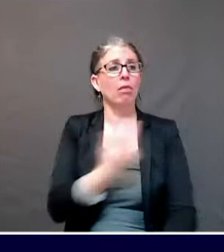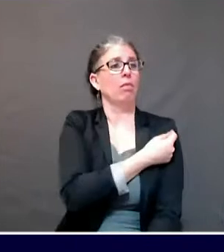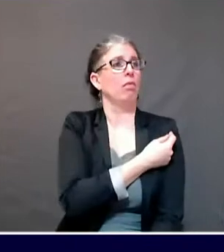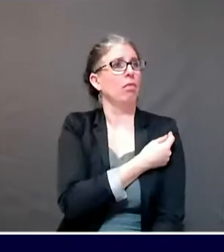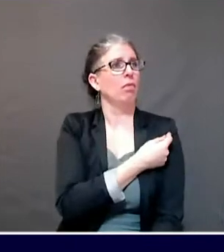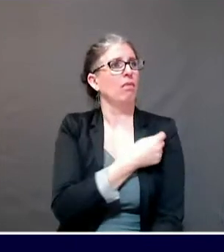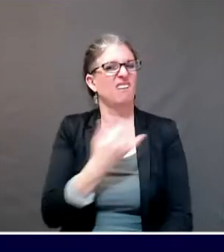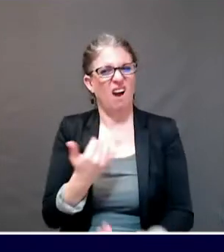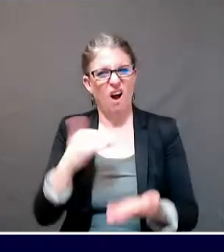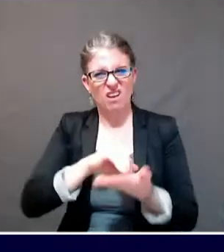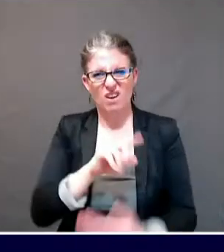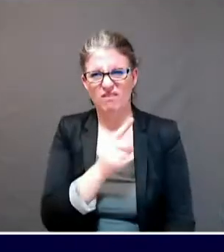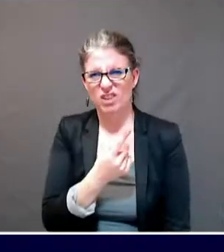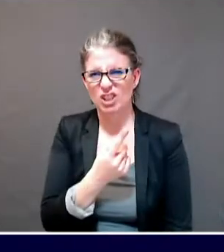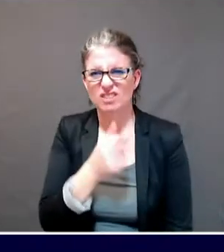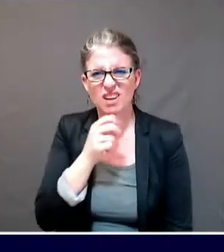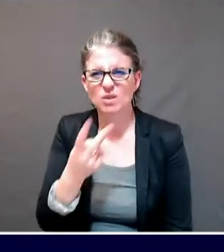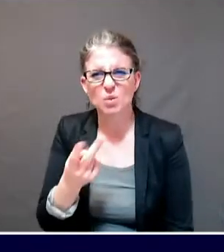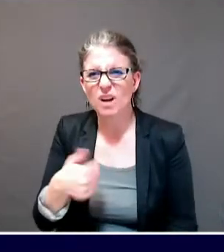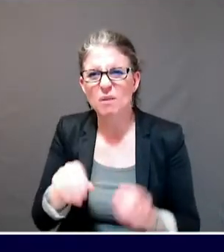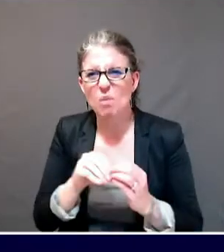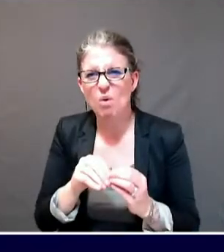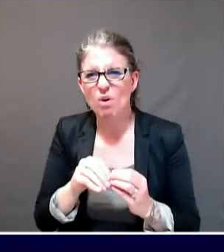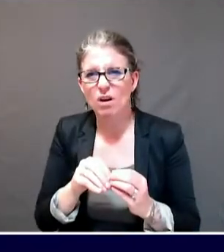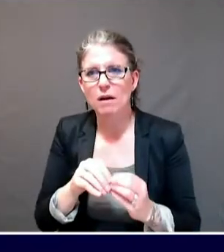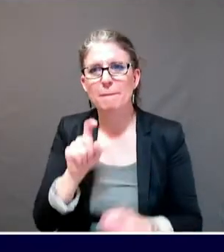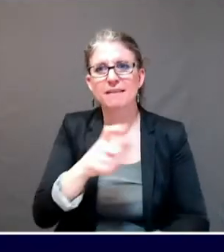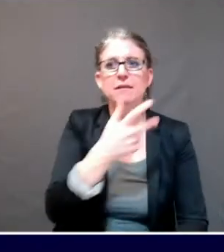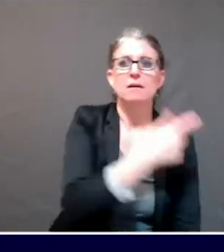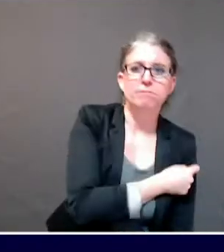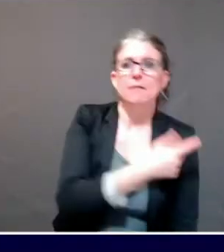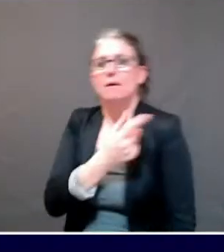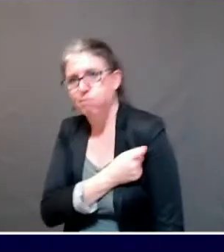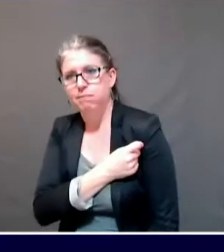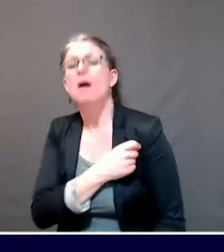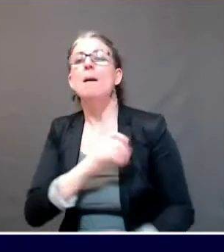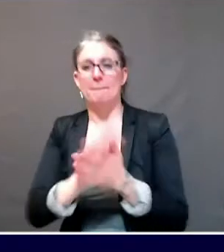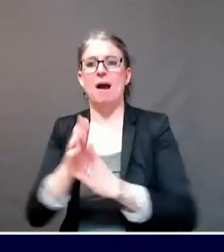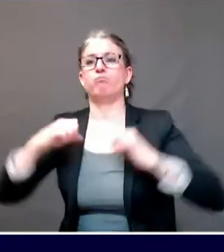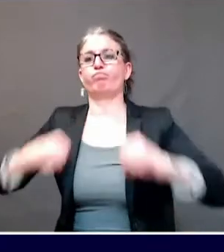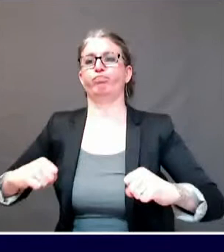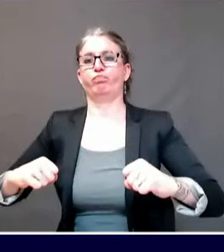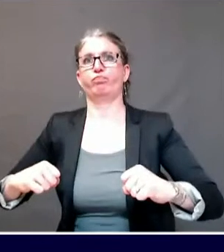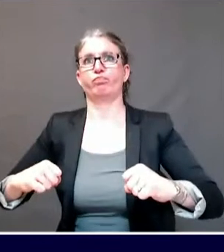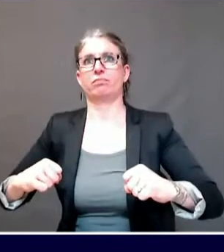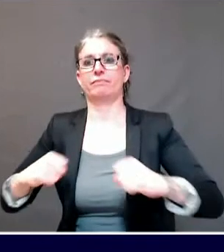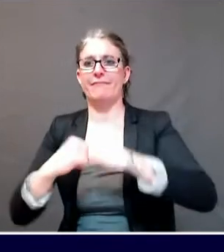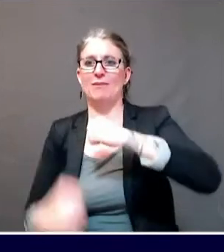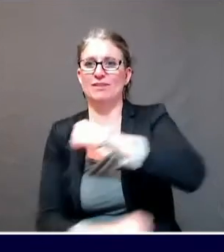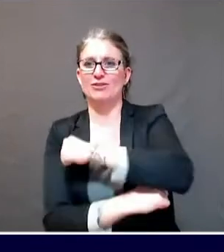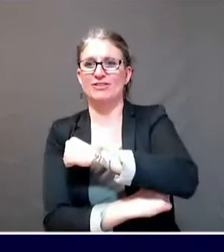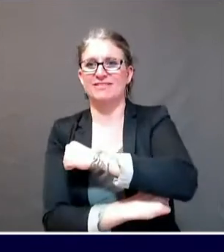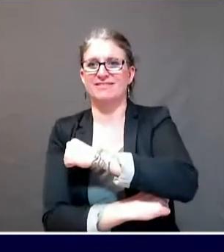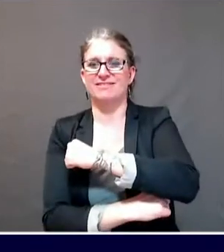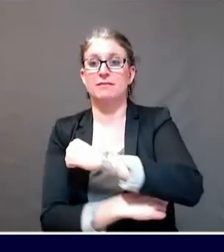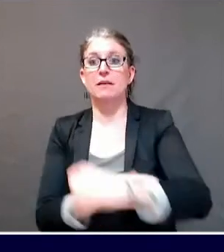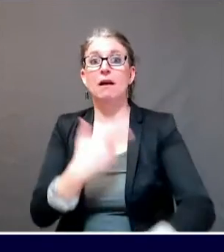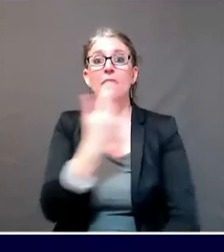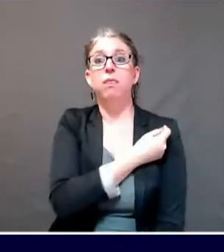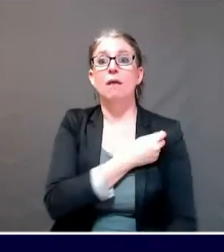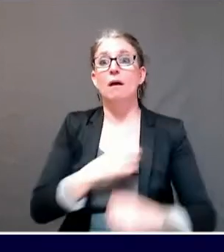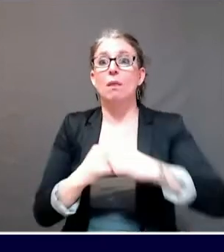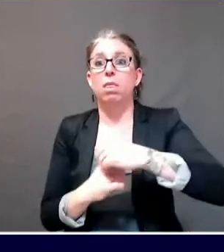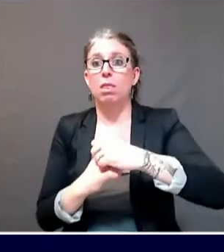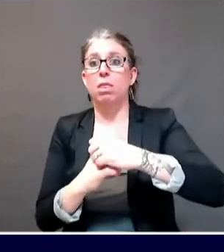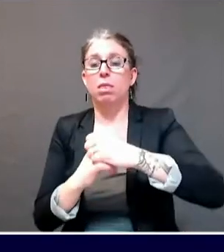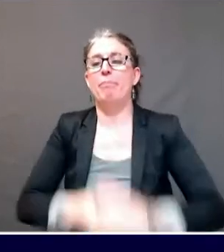effectiveness from 1 dose, but it's just that, it's speculation. And folks who've tuned in to these briefings